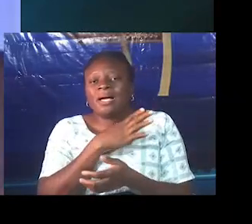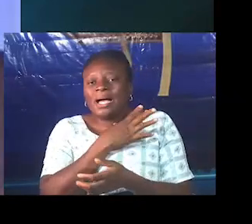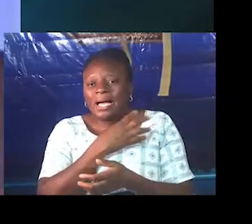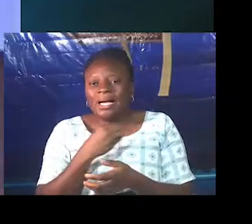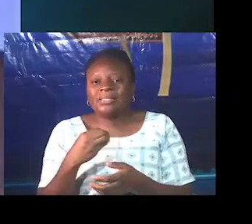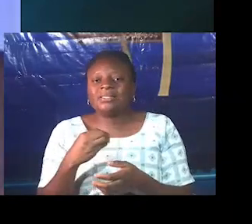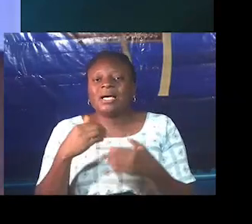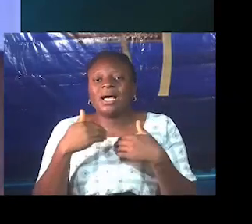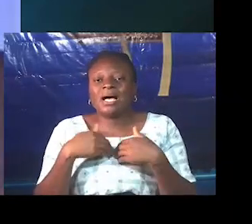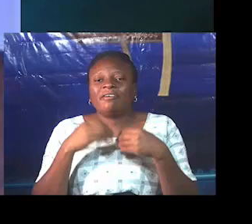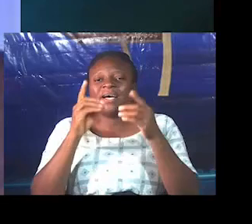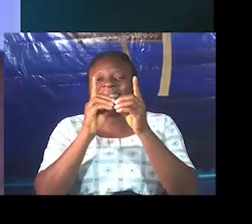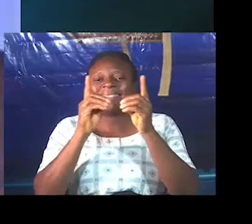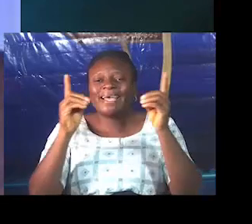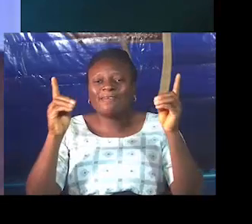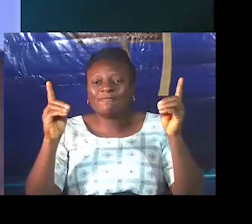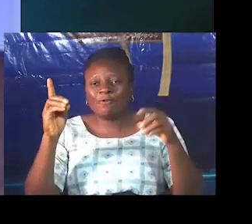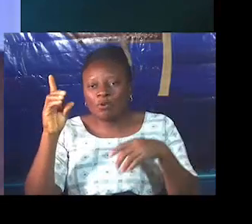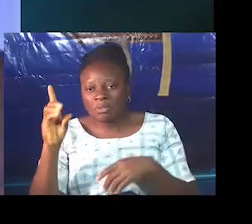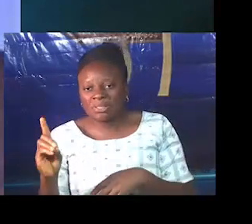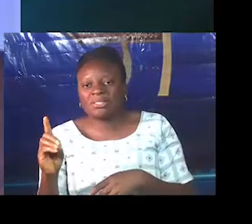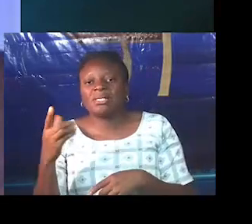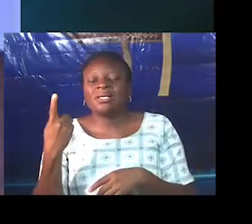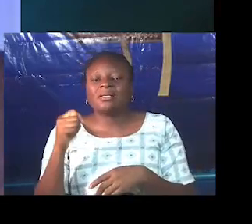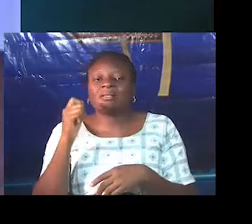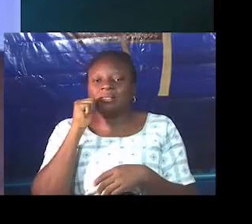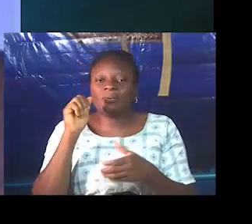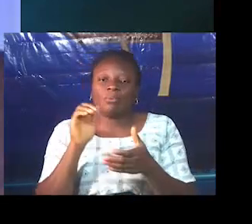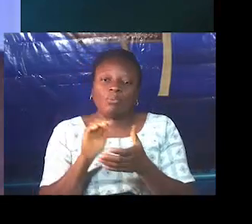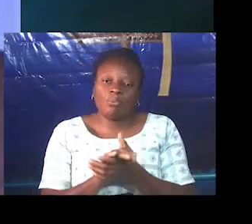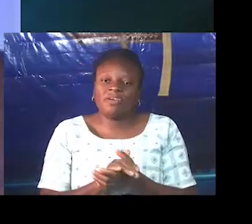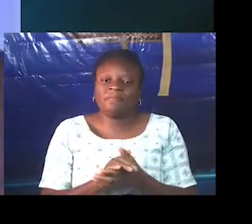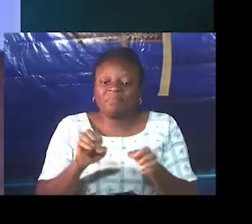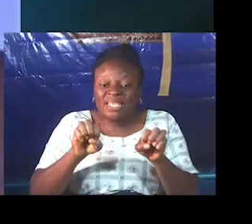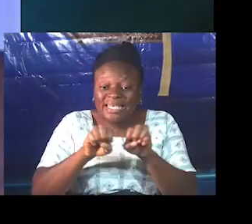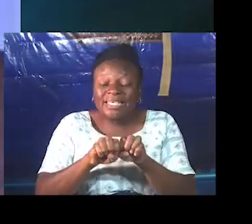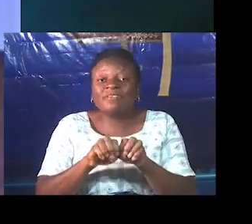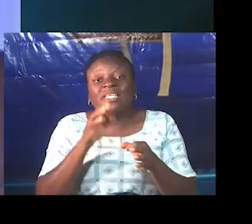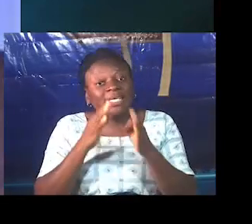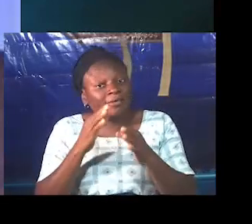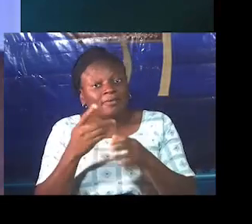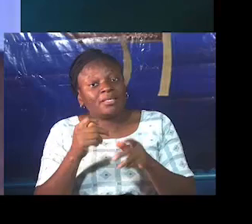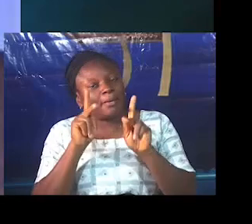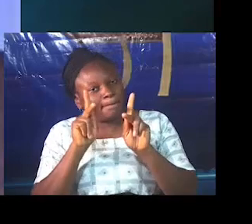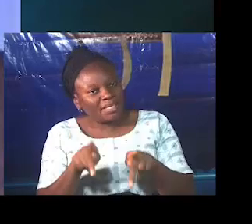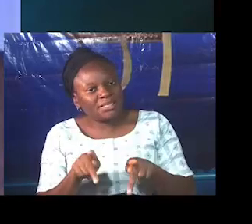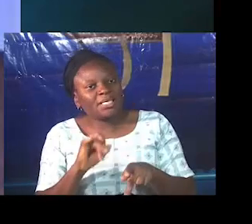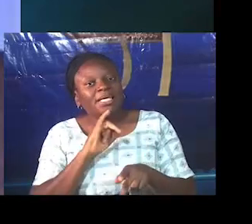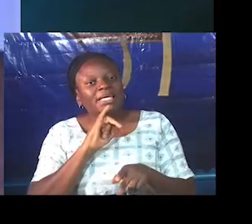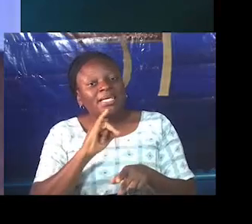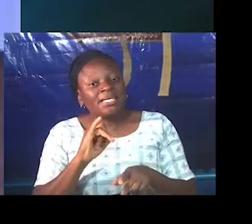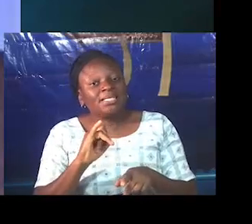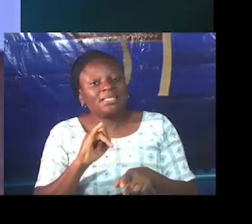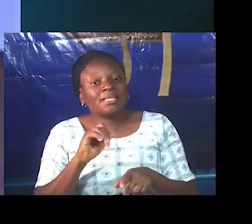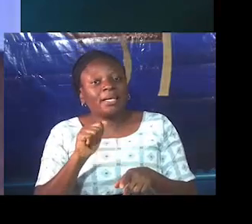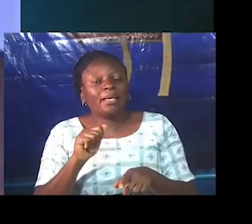Whatsoever he has promised you, even if the man is a pastor, and I can see some of you young girls, because you are